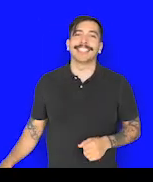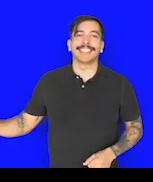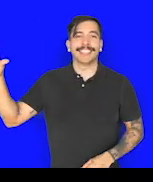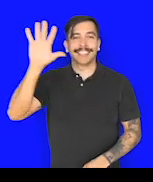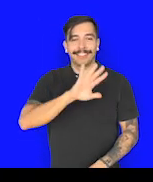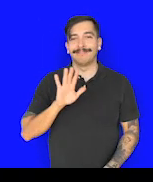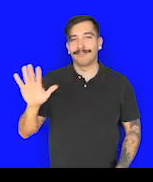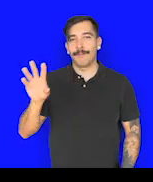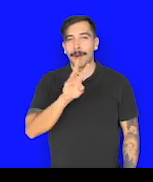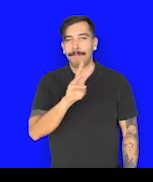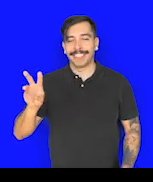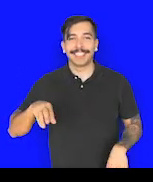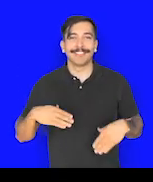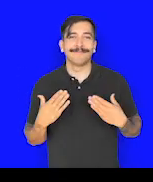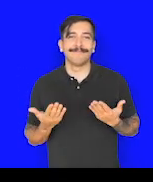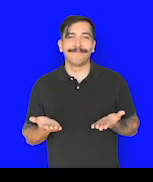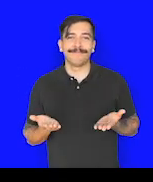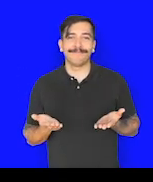their website,